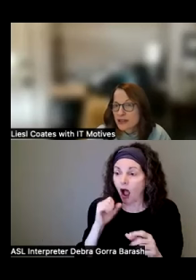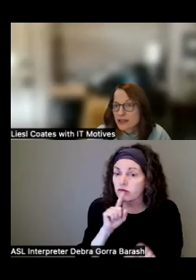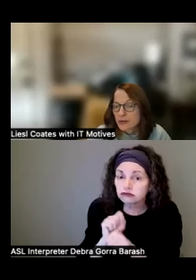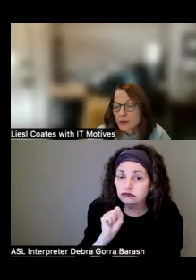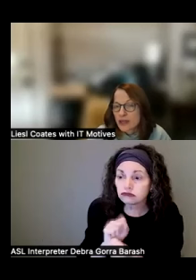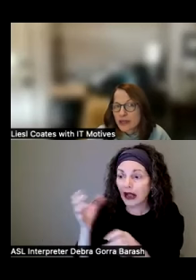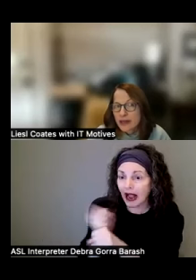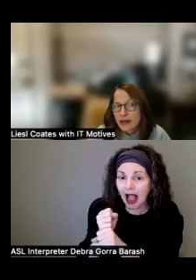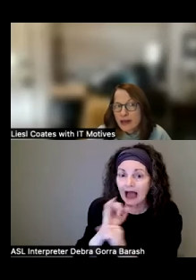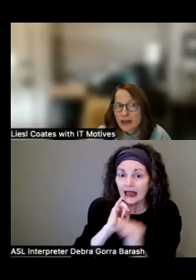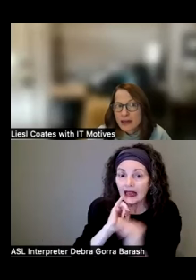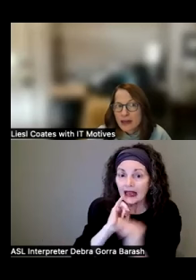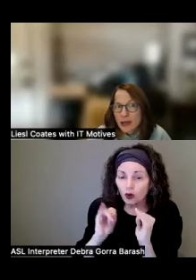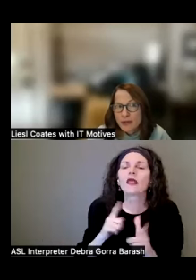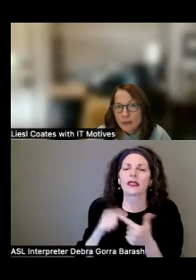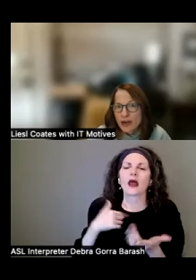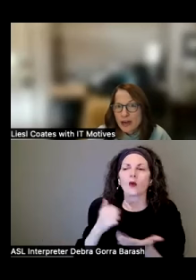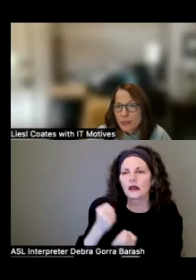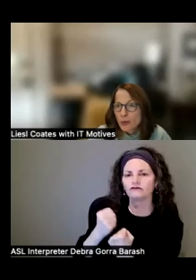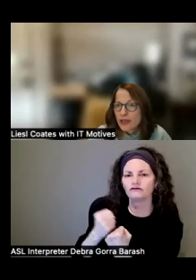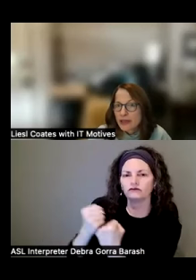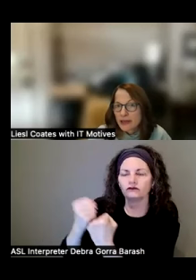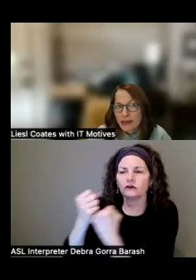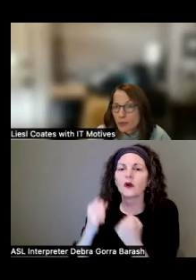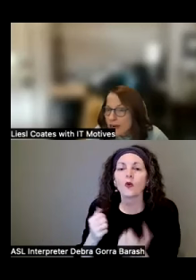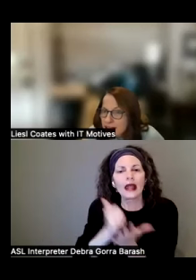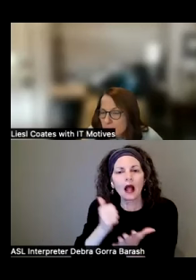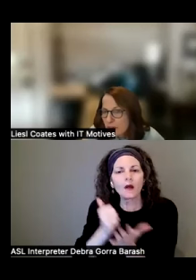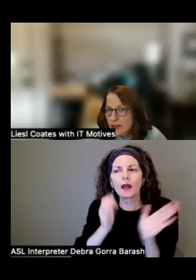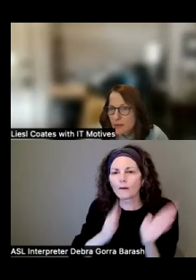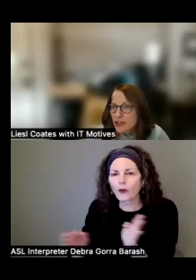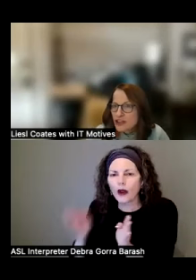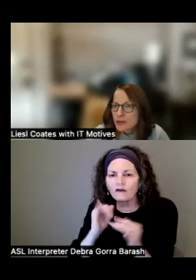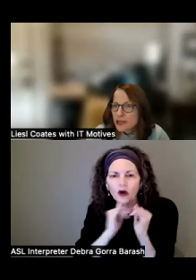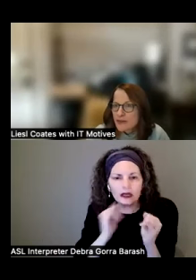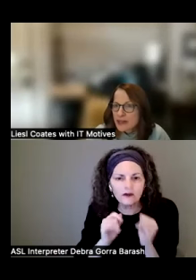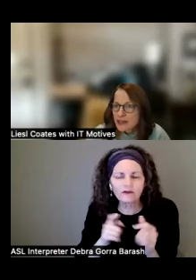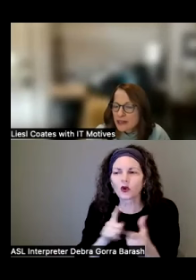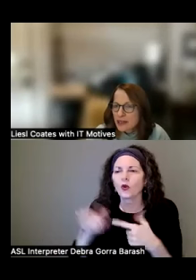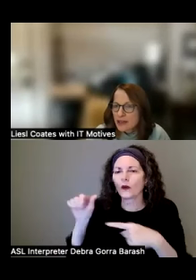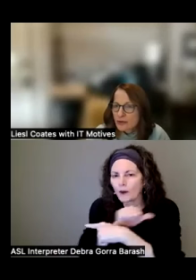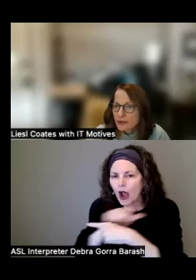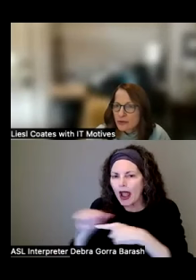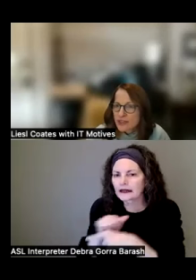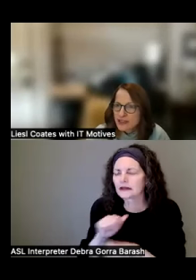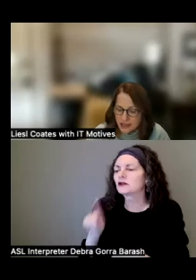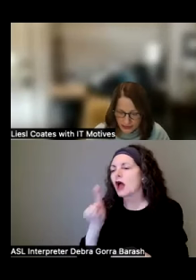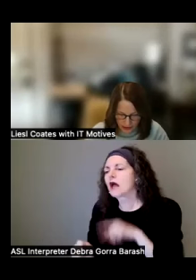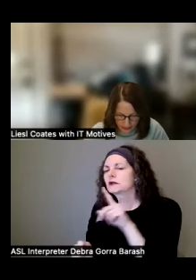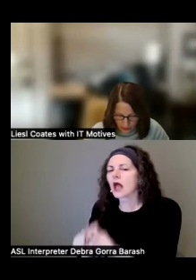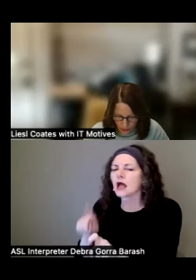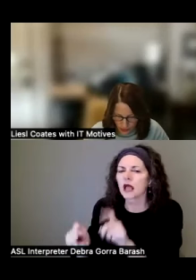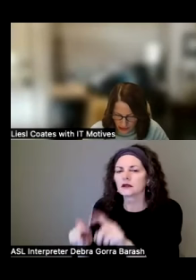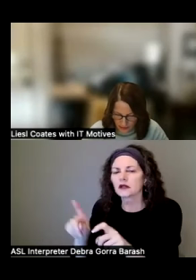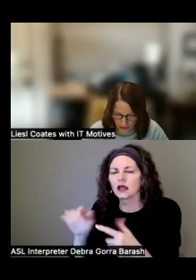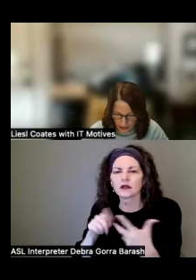job process. We help them prep, we practice with them, do whatever they need to get through